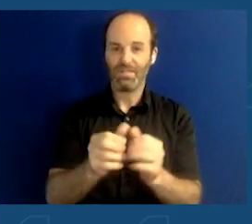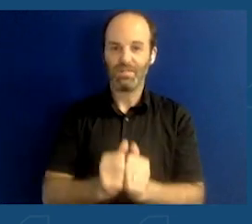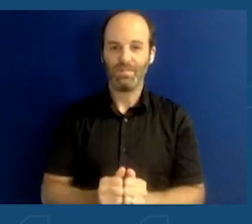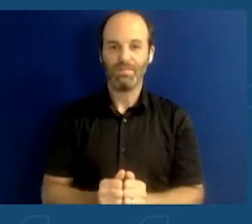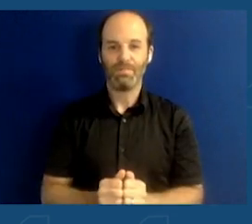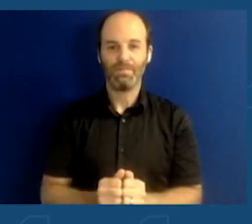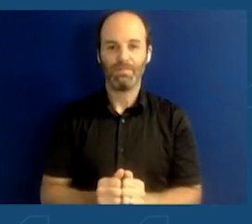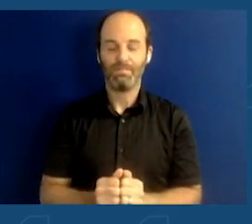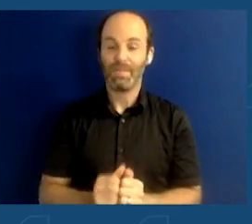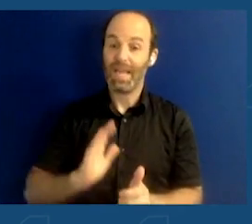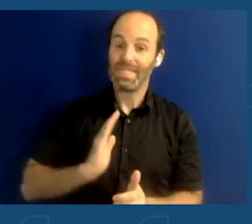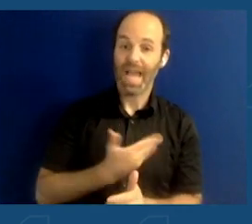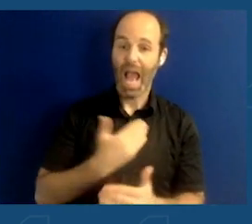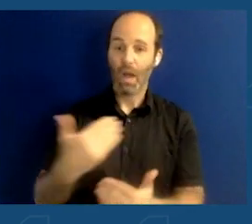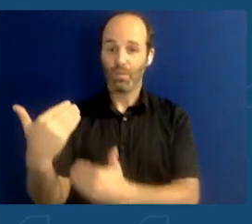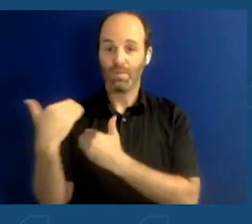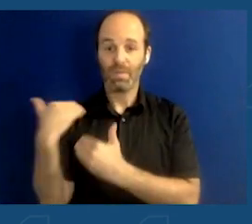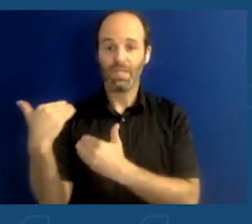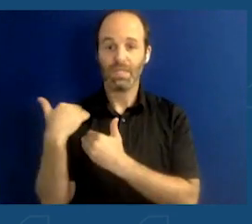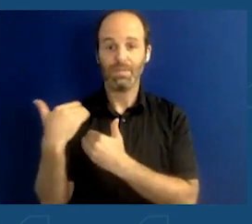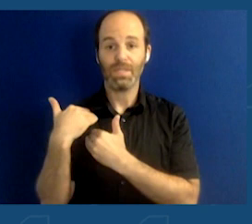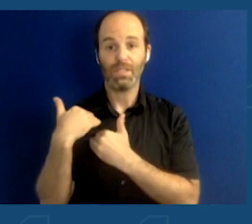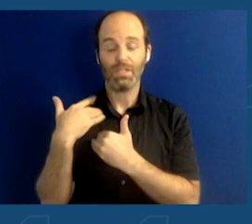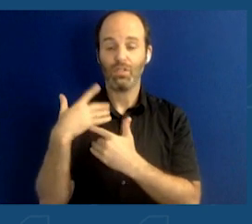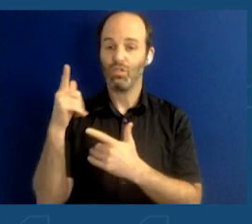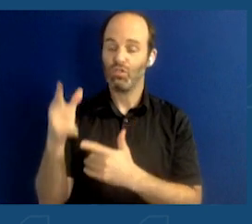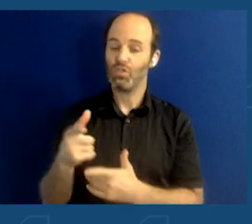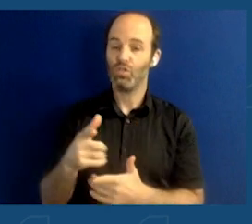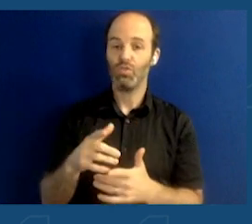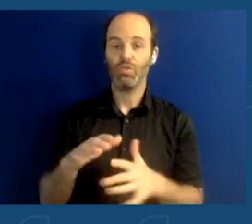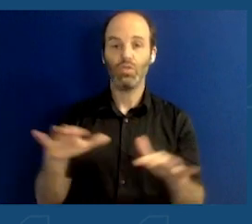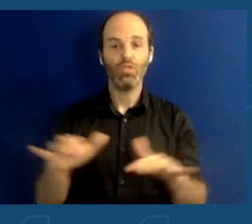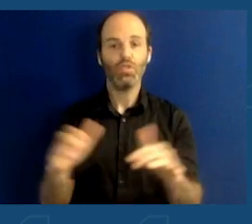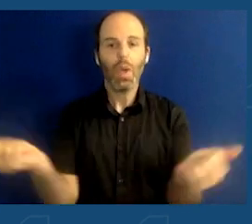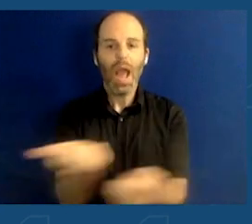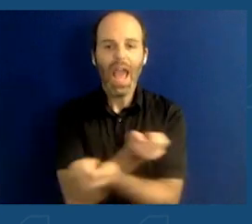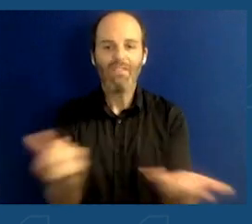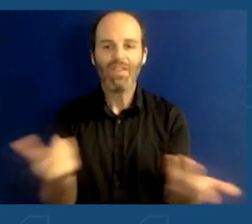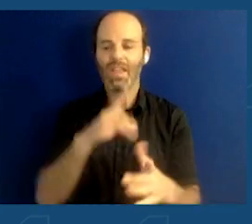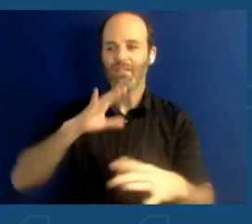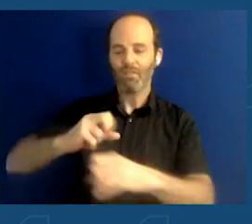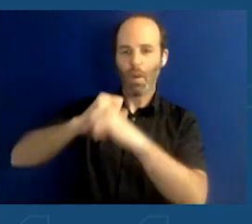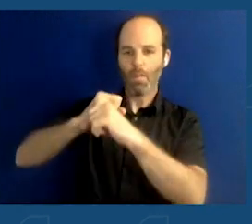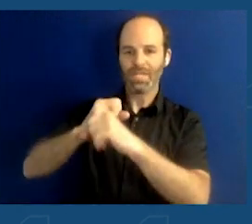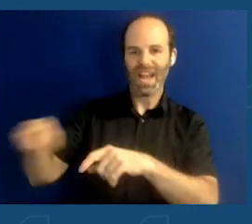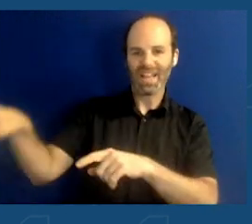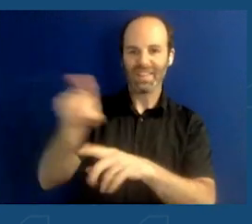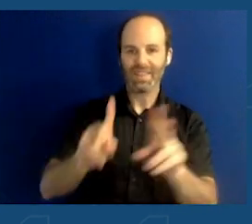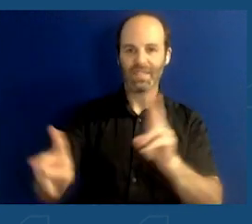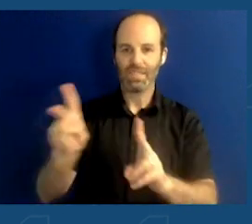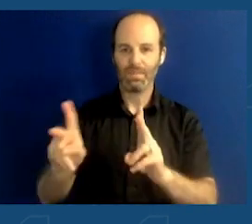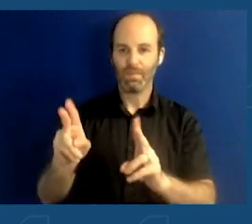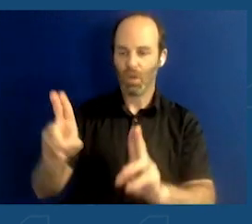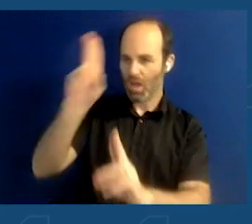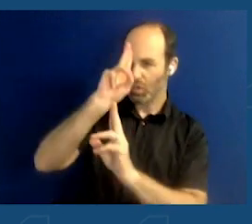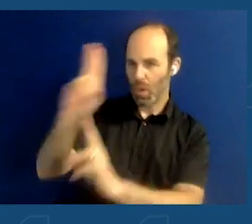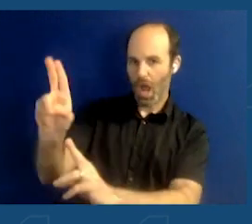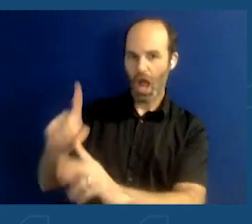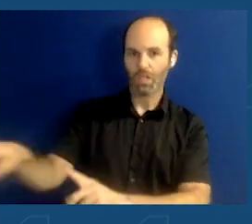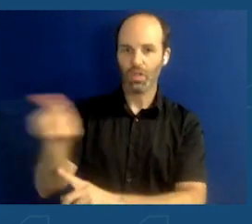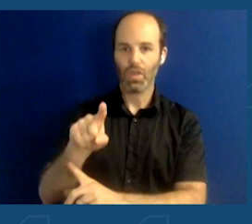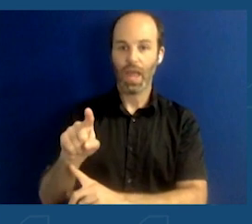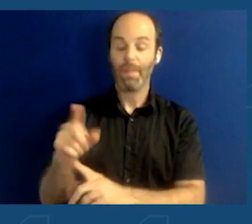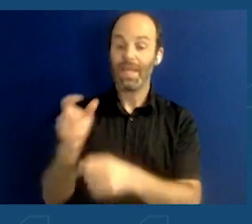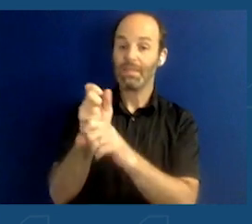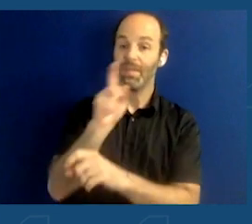our obligation to do whatever we can to protect them, to honor them, and to ensure their